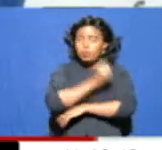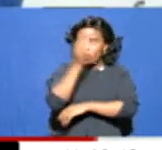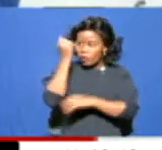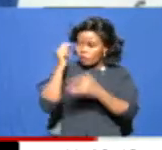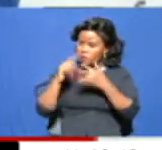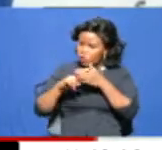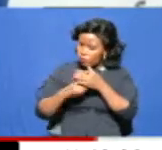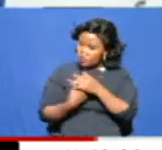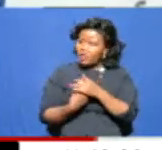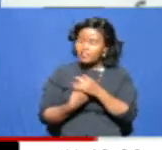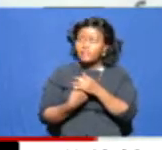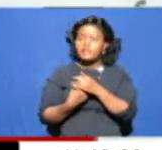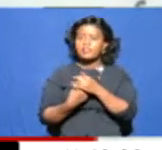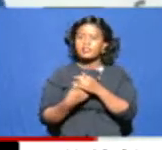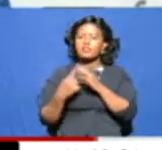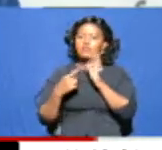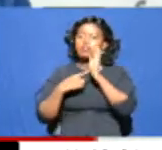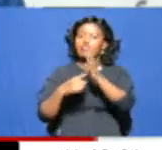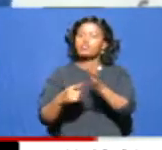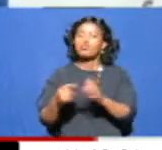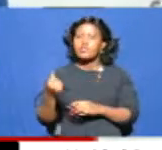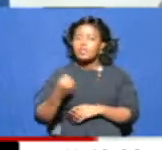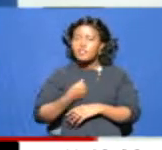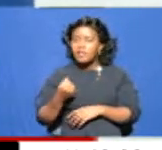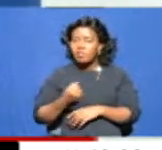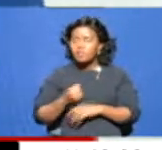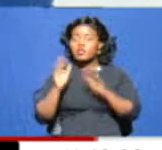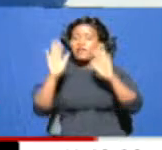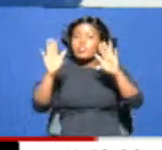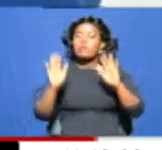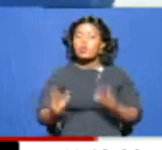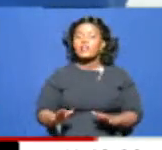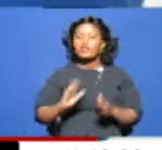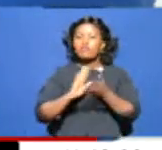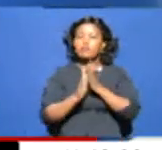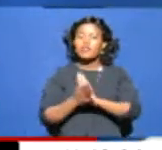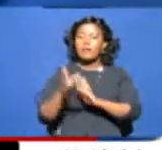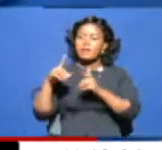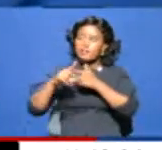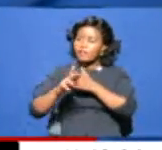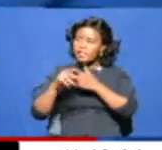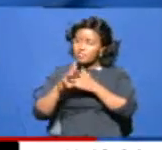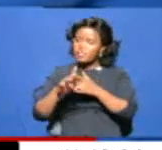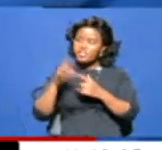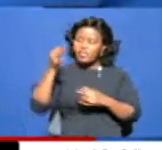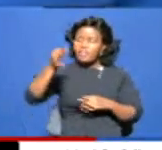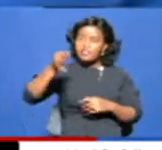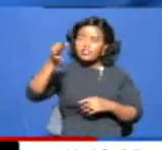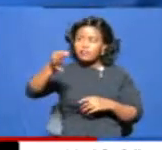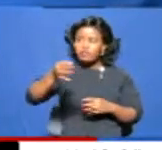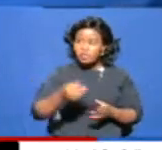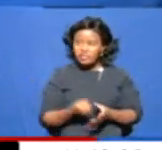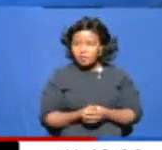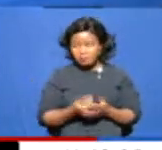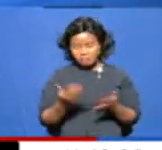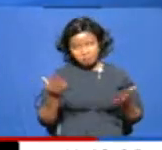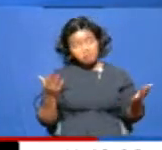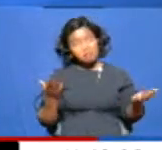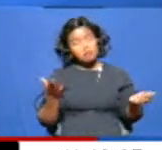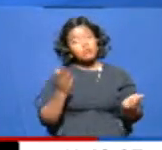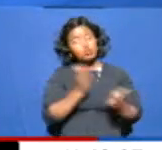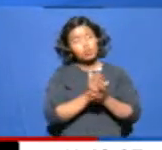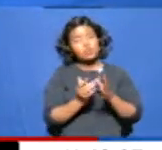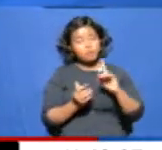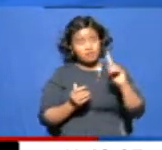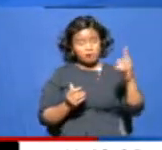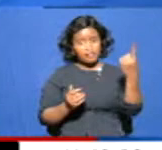you know, and showing them the importance of becoming engineers in the future? Yes, thank you very much, O'Brien. Actually, first, we are